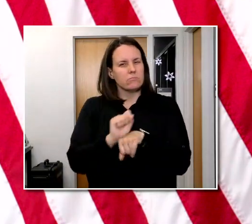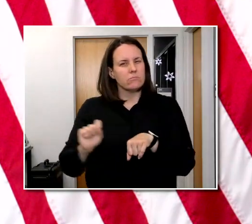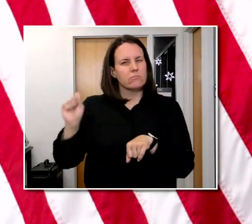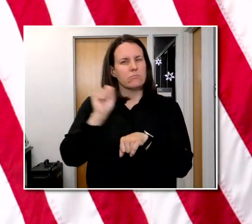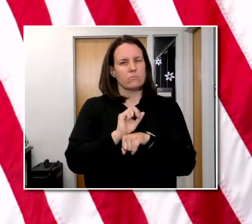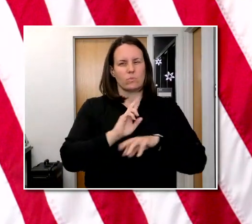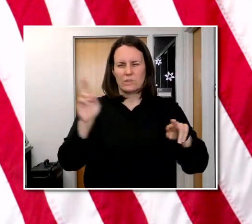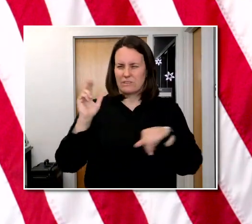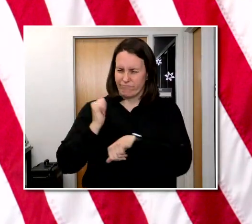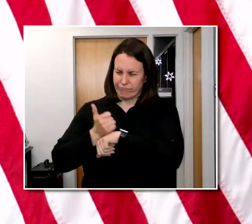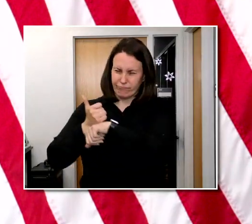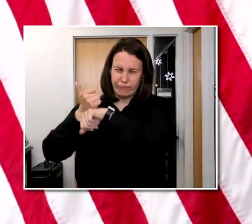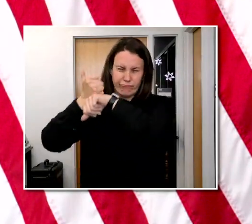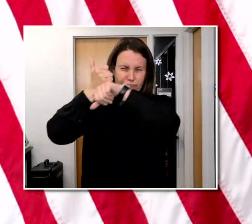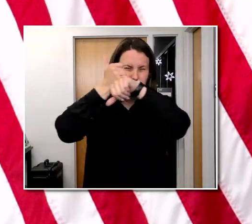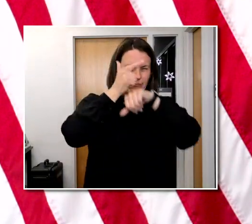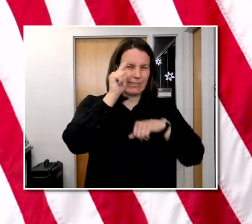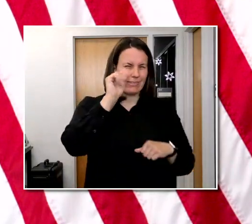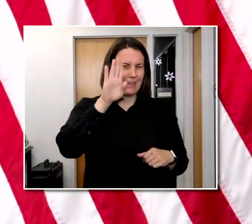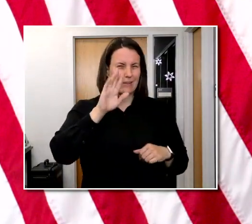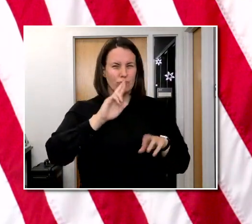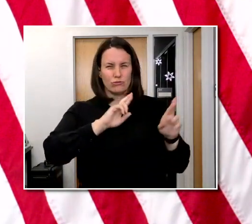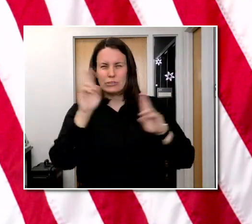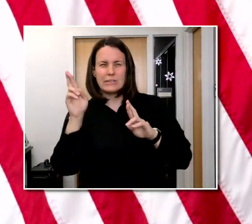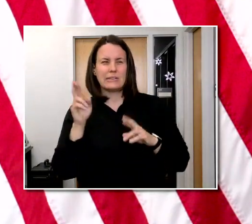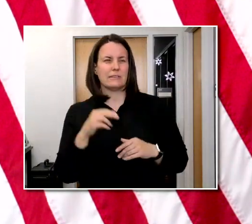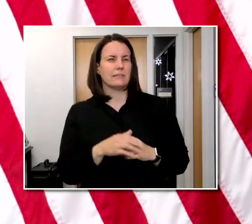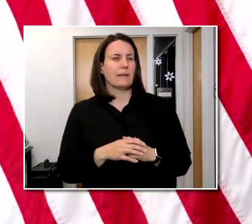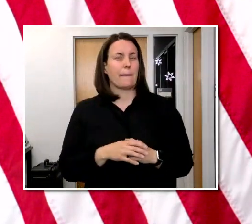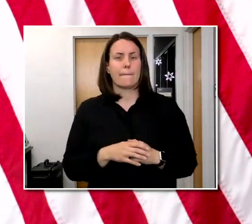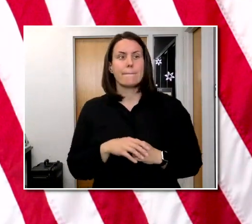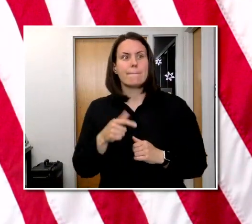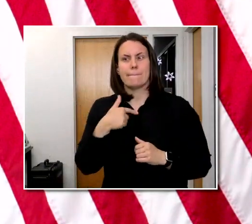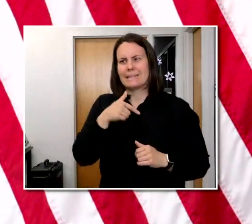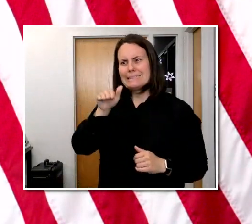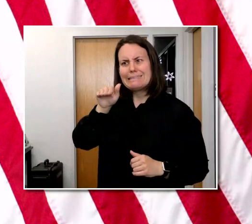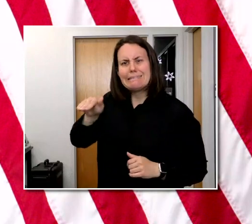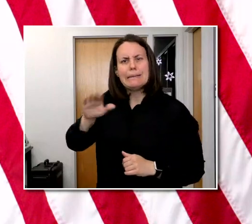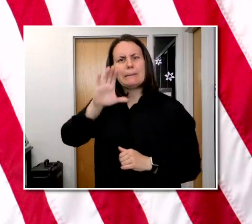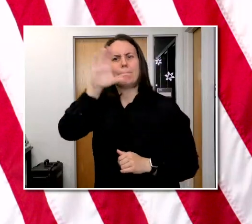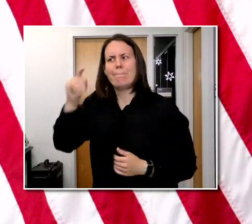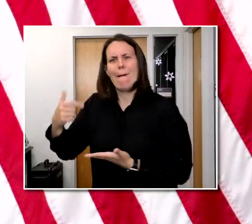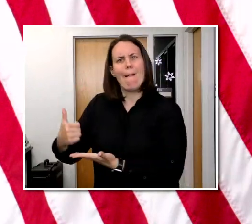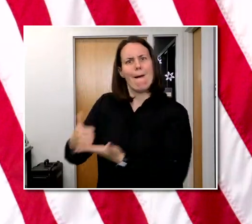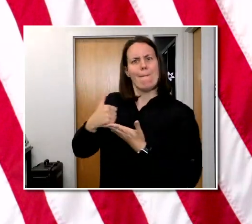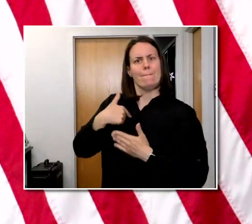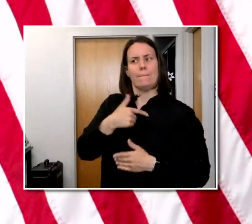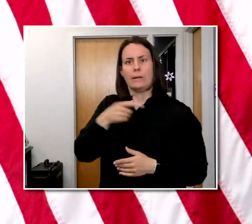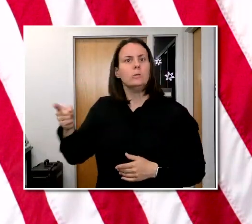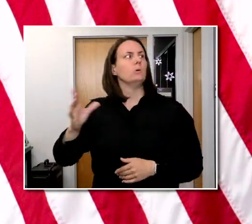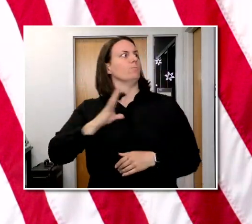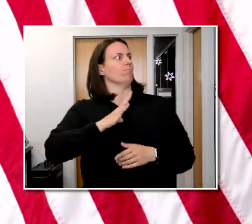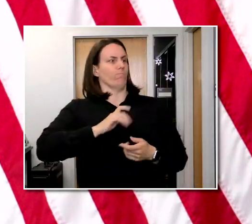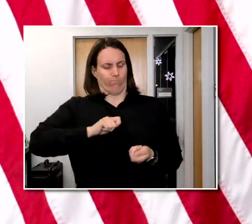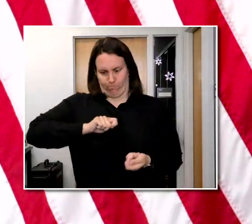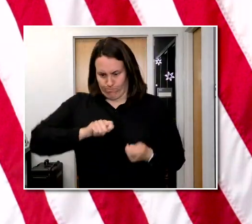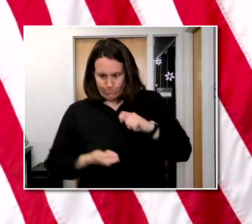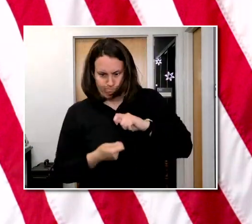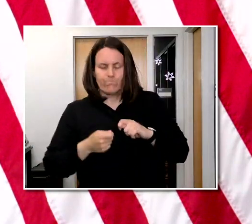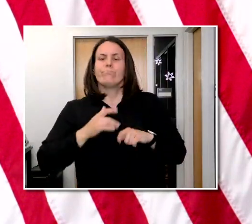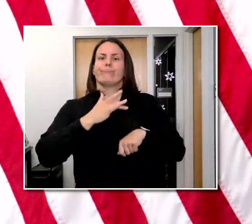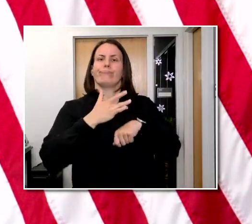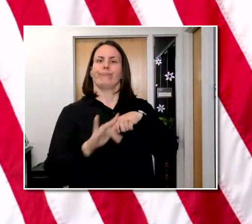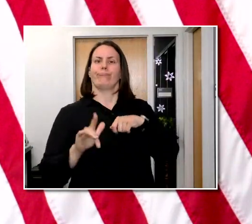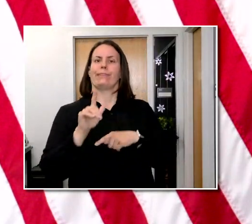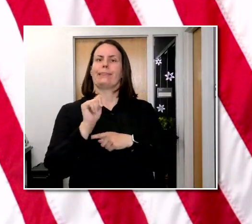entrepreneurs like Exact Sciences who have added significant resource to our testing capacity. So that means we can